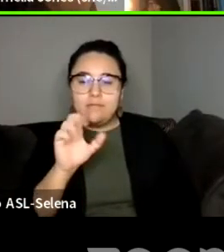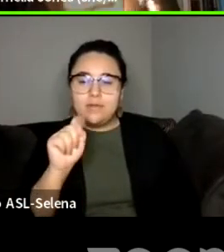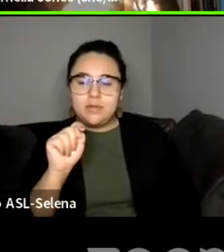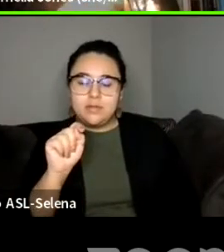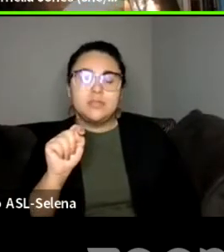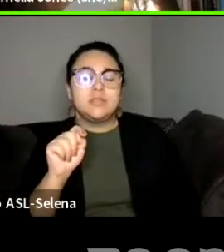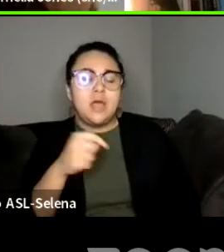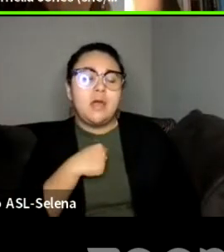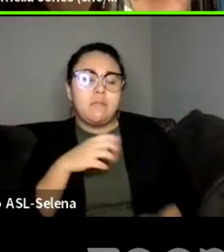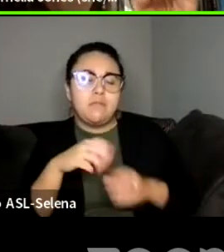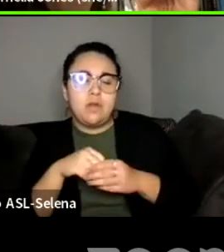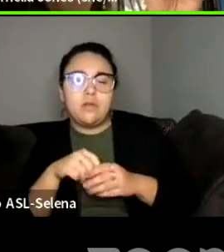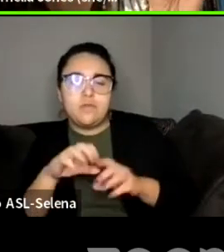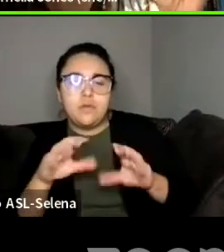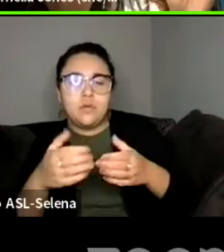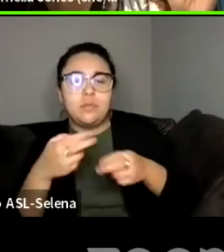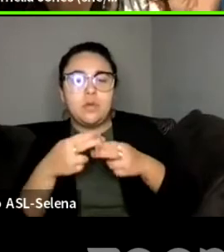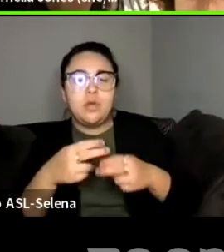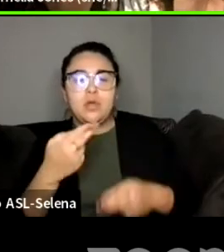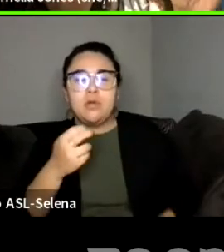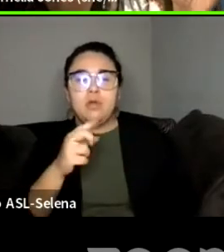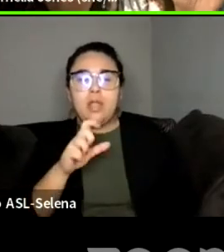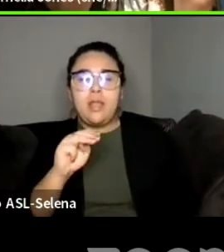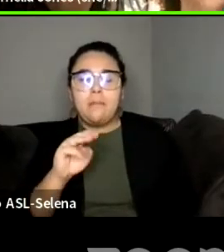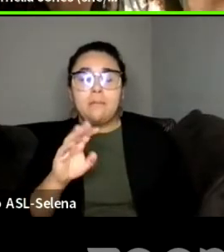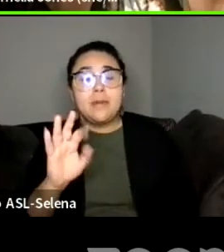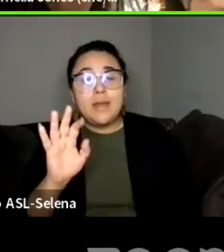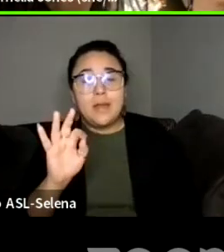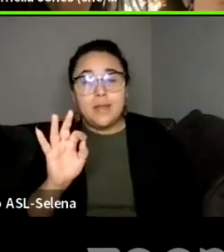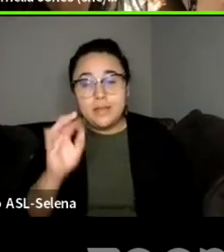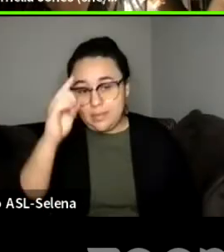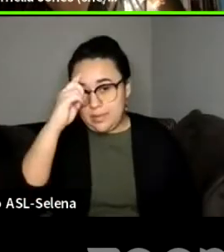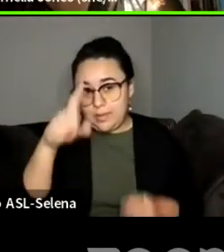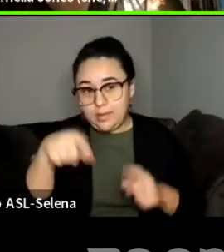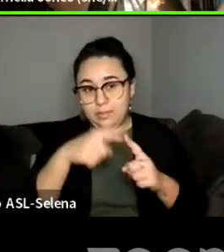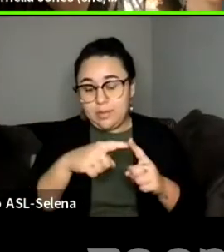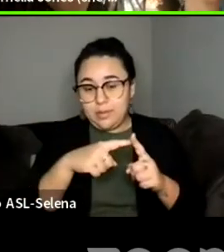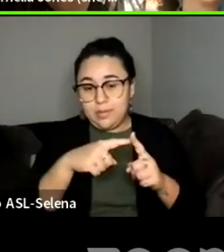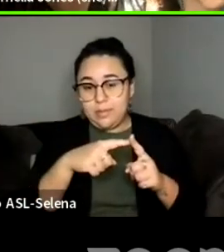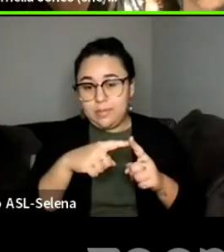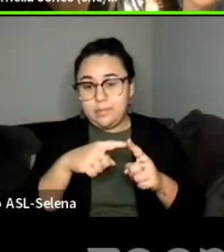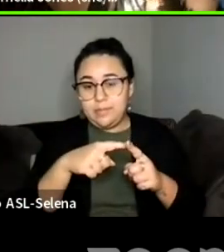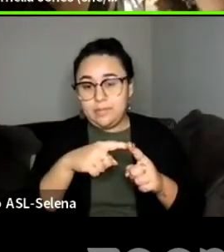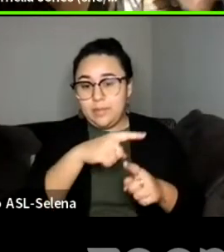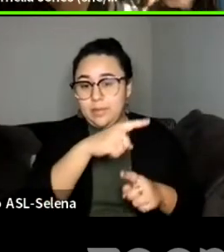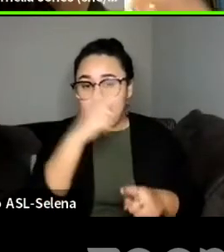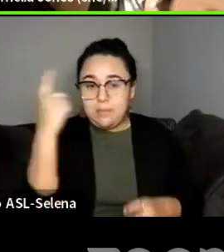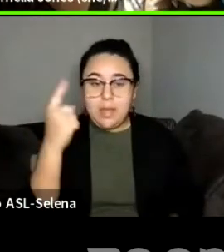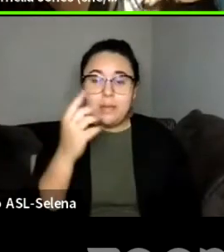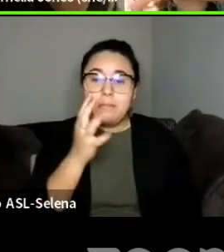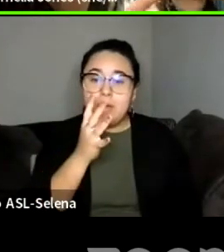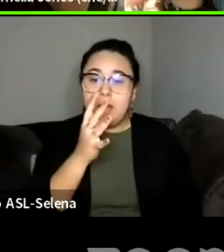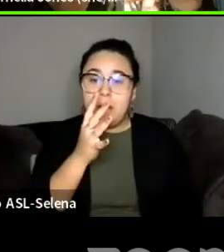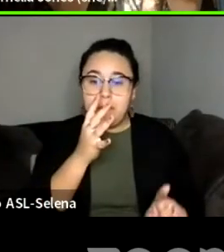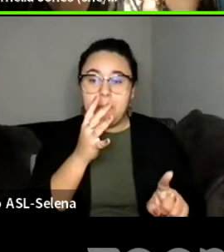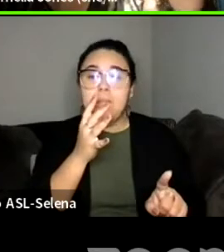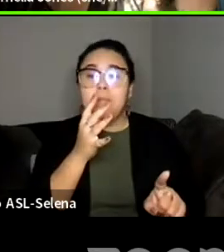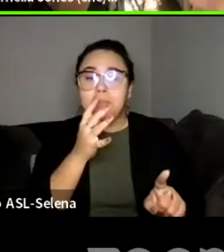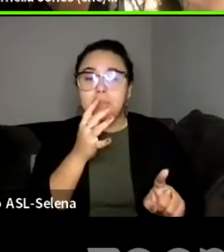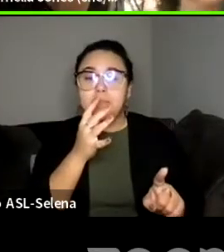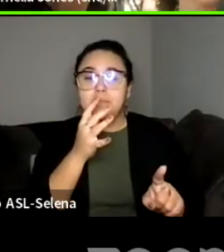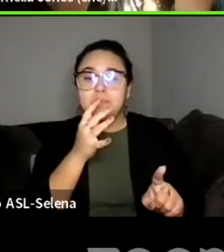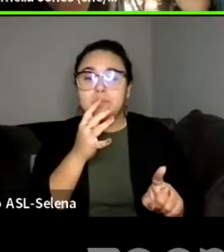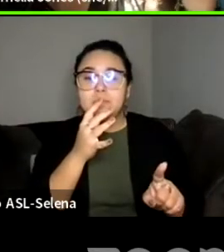Harlem Nine, which also, like, in thinking about a Black mom that I was able to kind of see in the